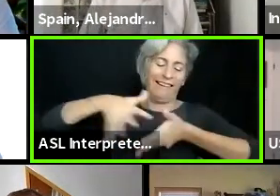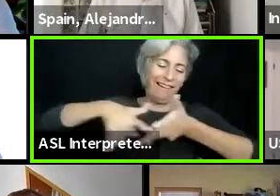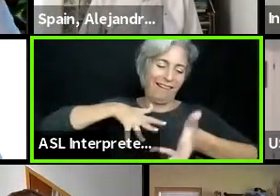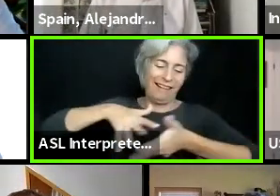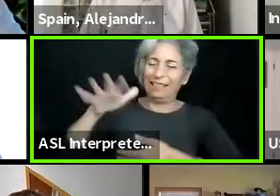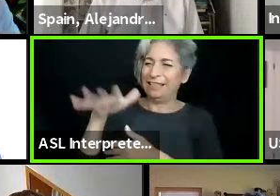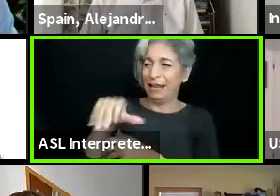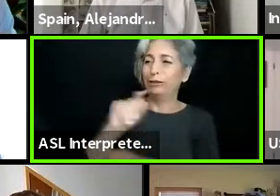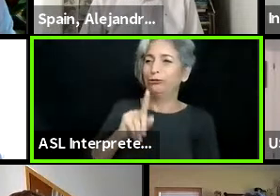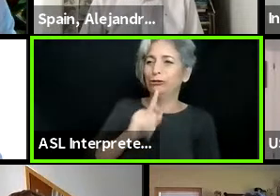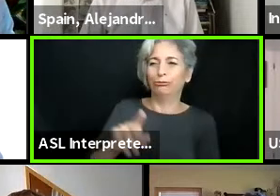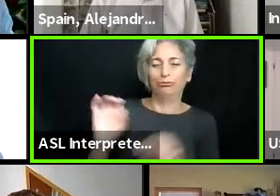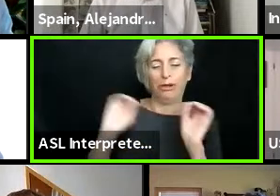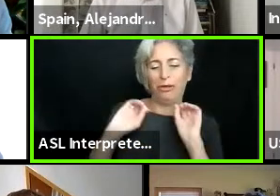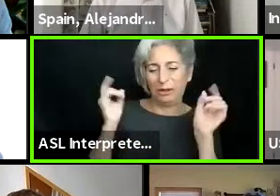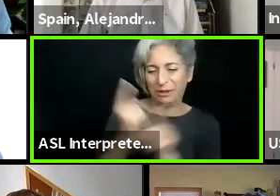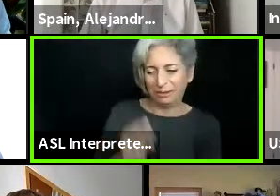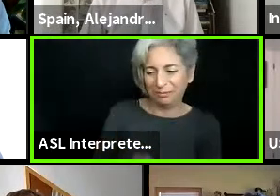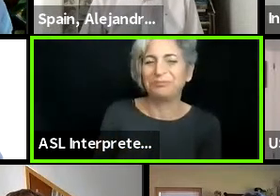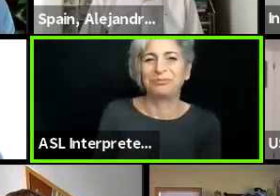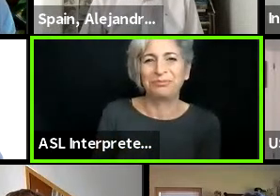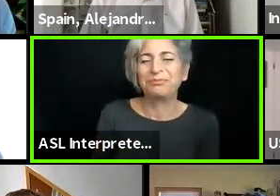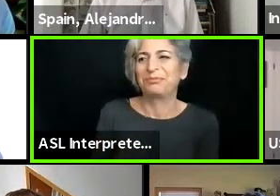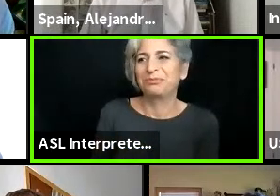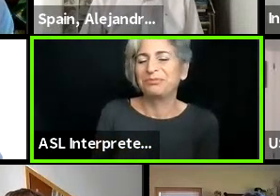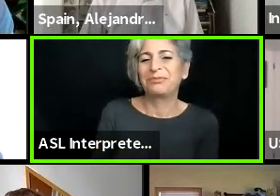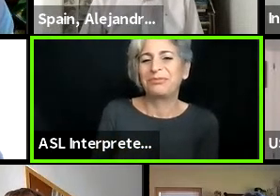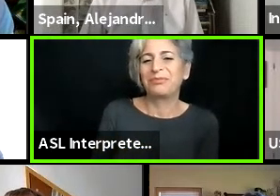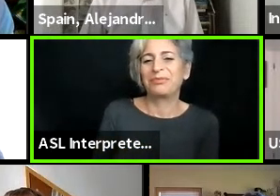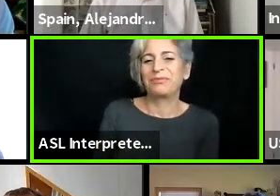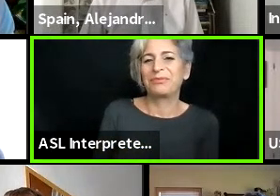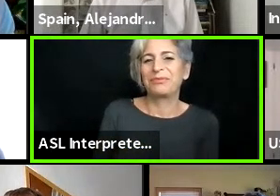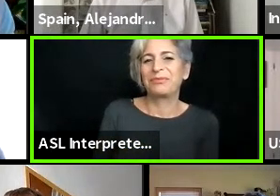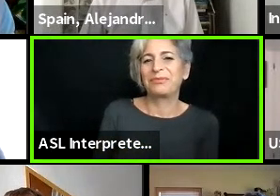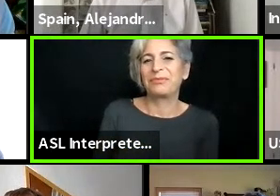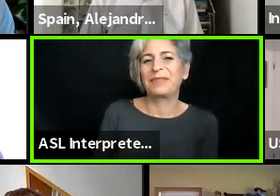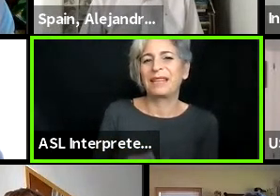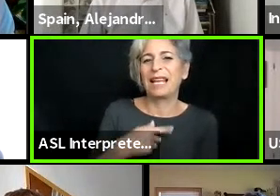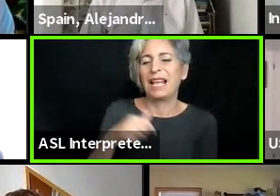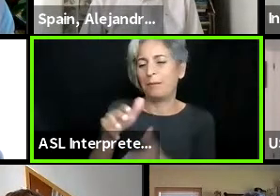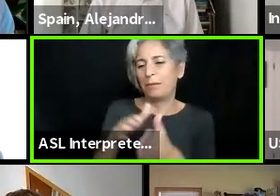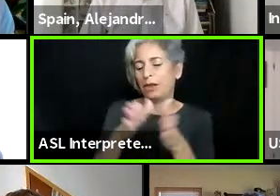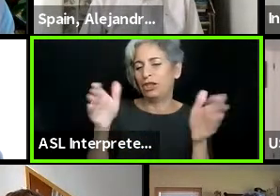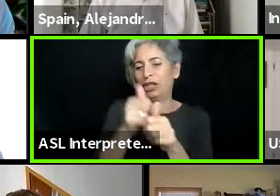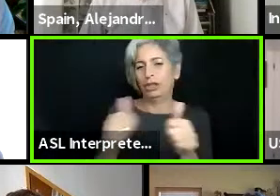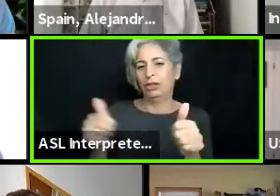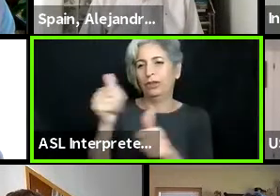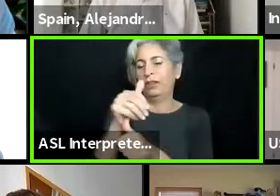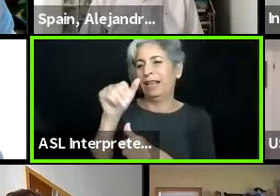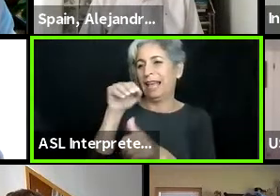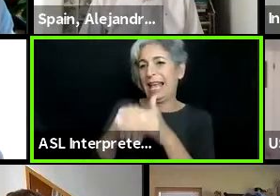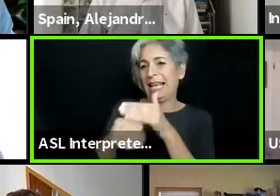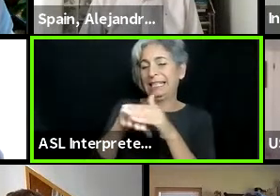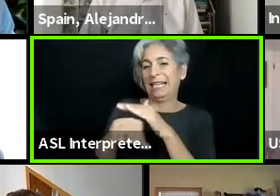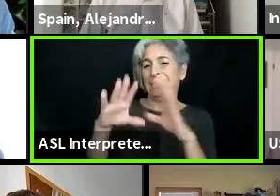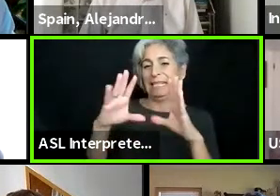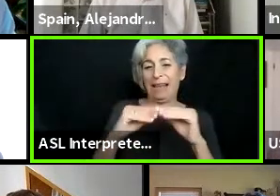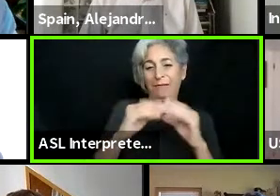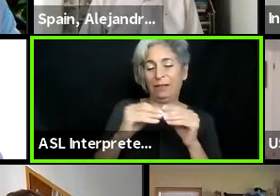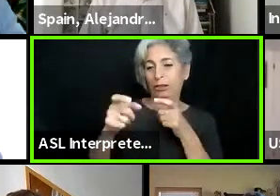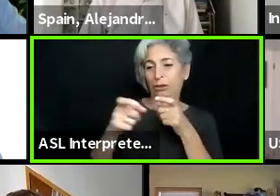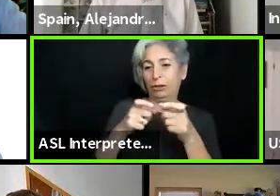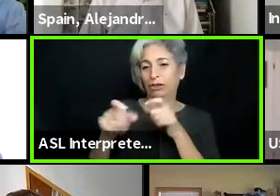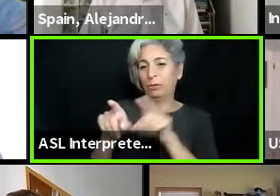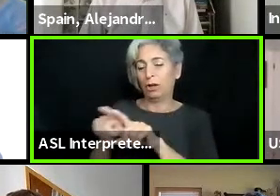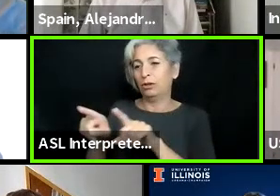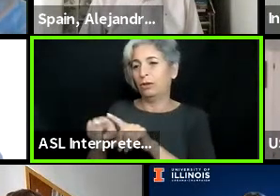Yeah, sure. Nothing. So assets, I'm the general chair this year for the assets conference, and I'm also assuming the directorship of